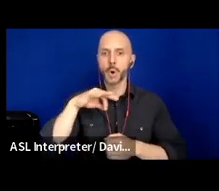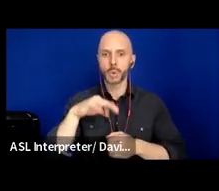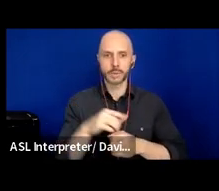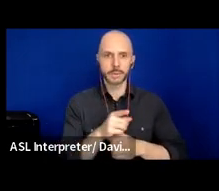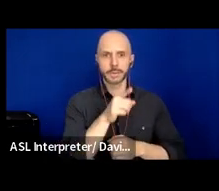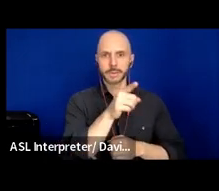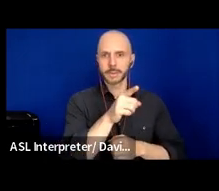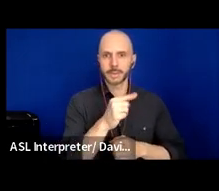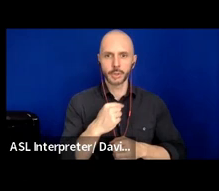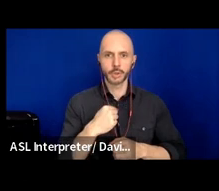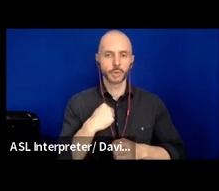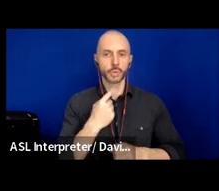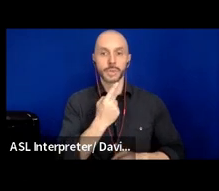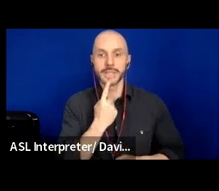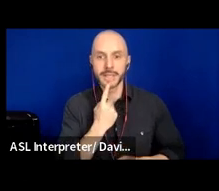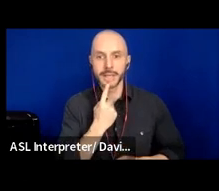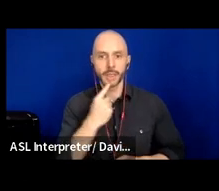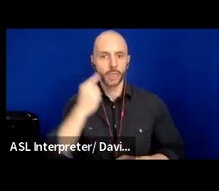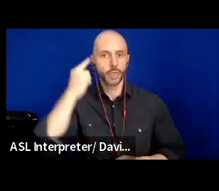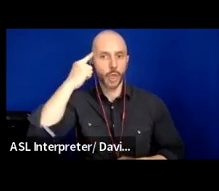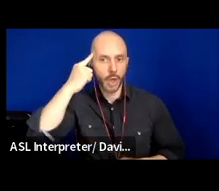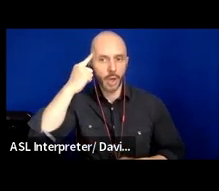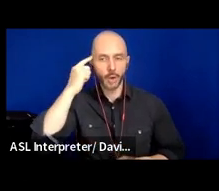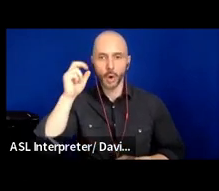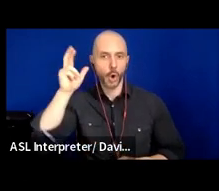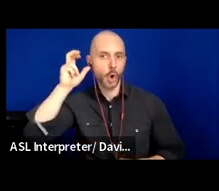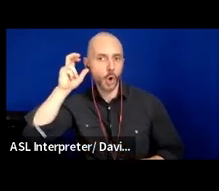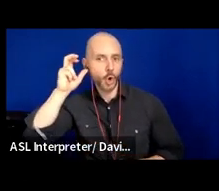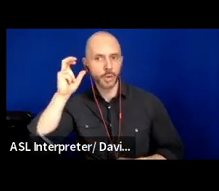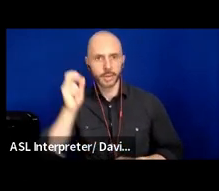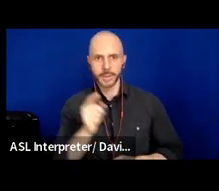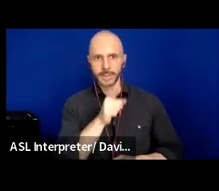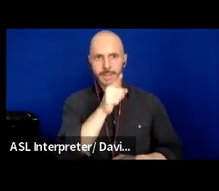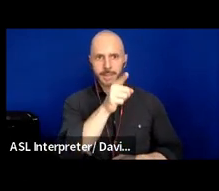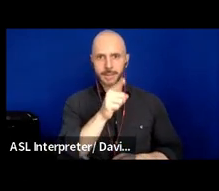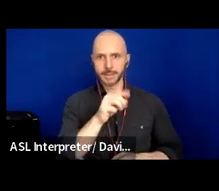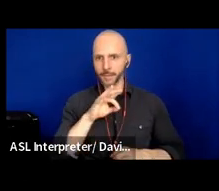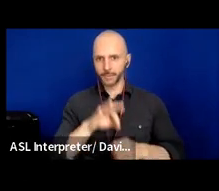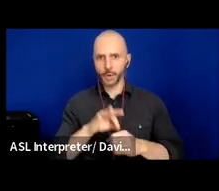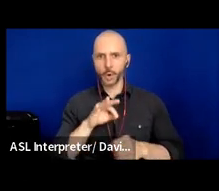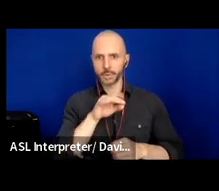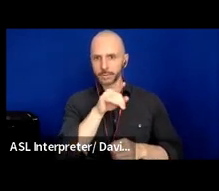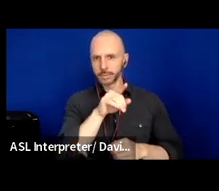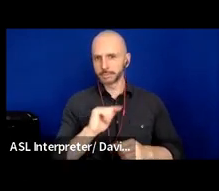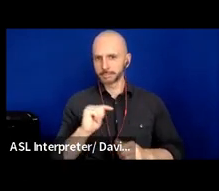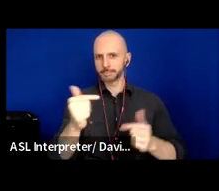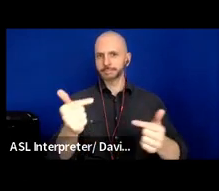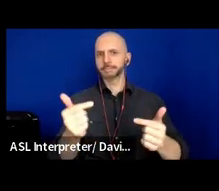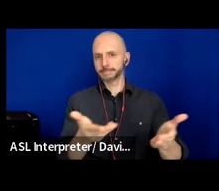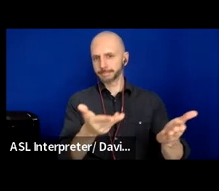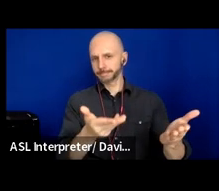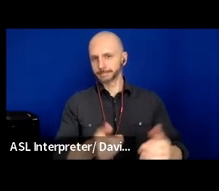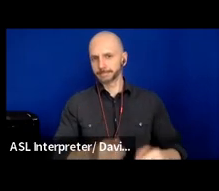these examples. And so you can vote now at any time now.